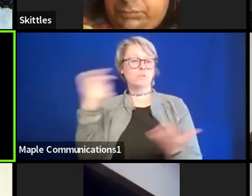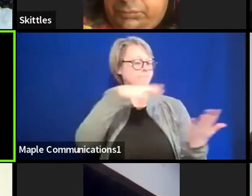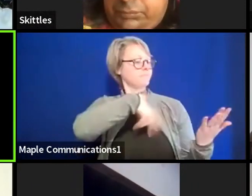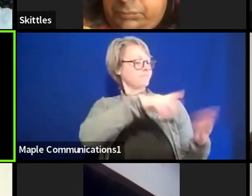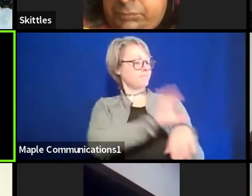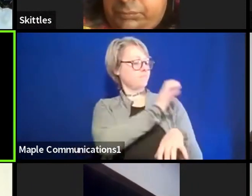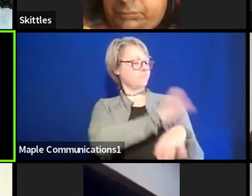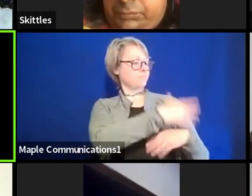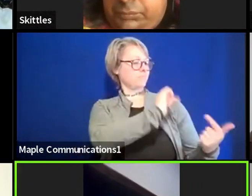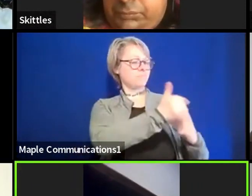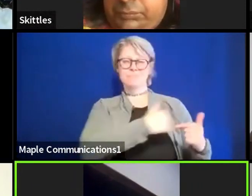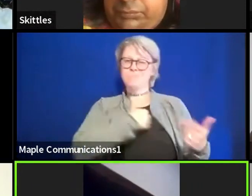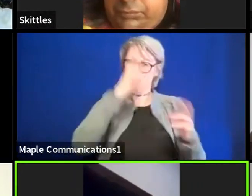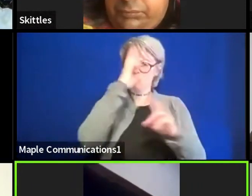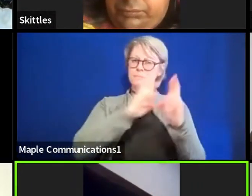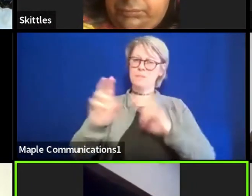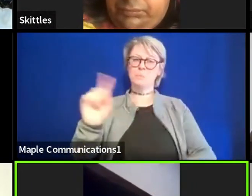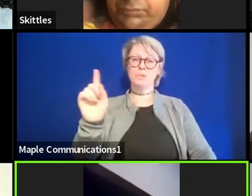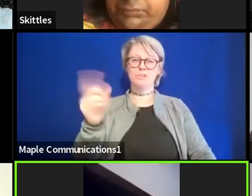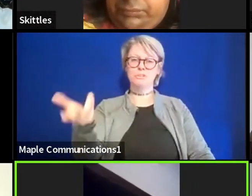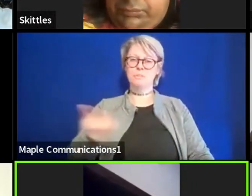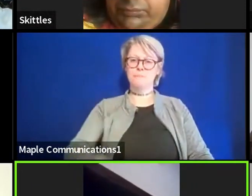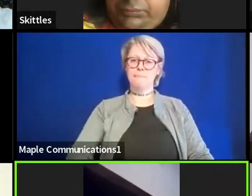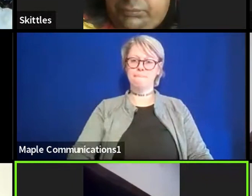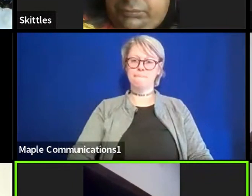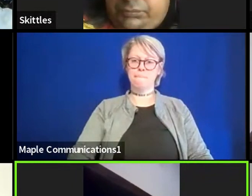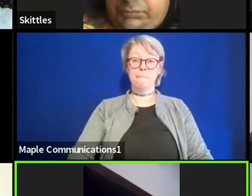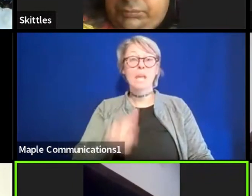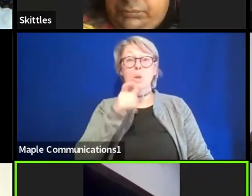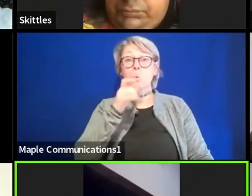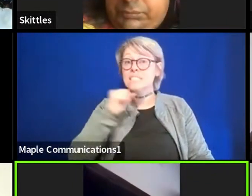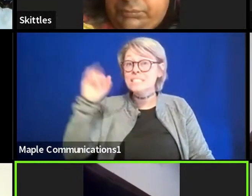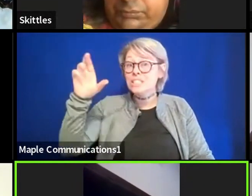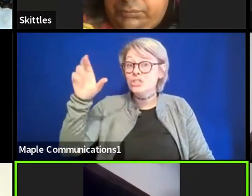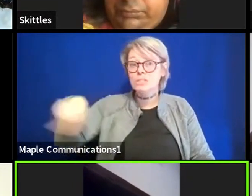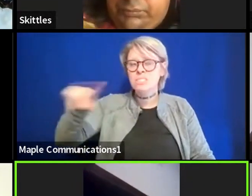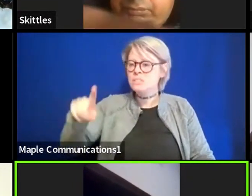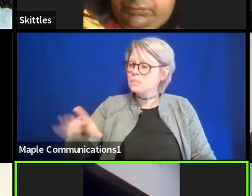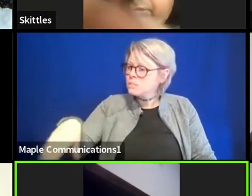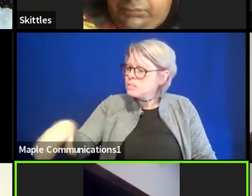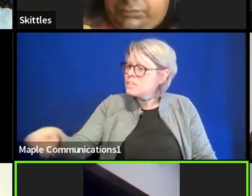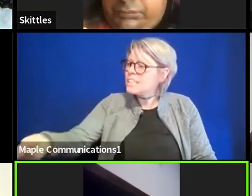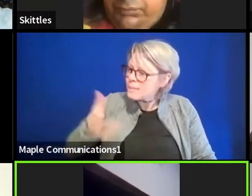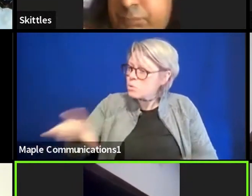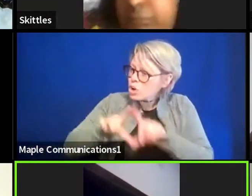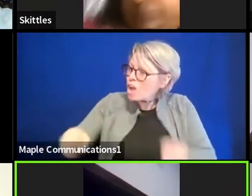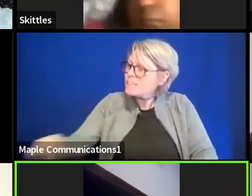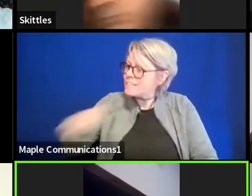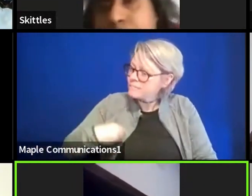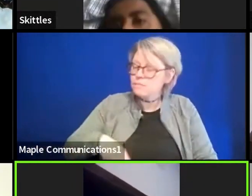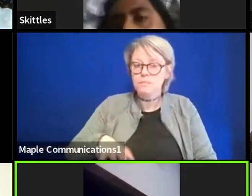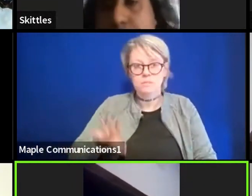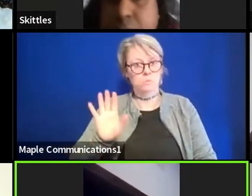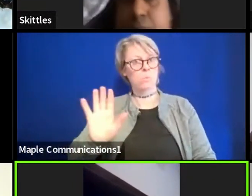very disrespectful, especially when it comes to someone that is a senior. They're yelling at the senior, "Can I have your health card?"